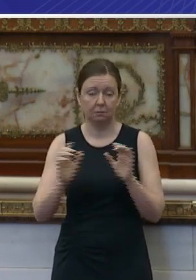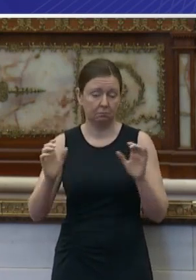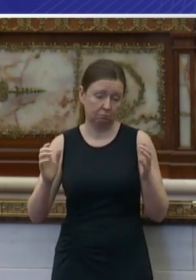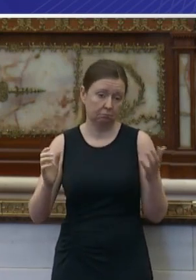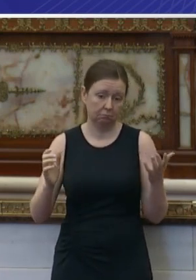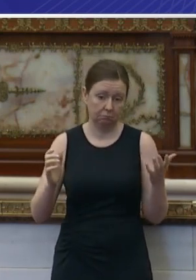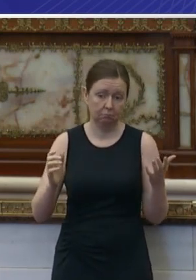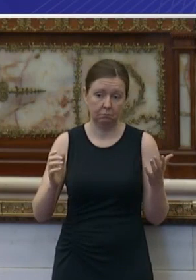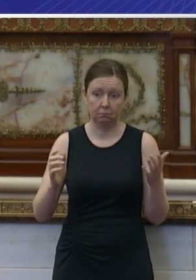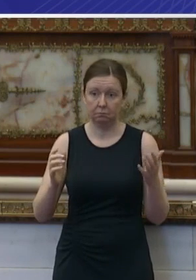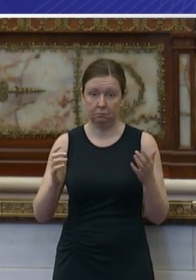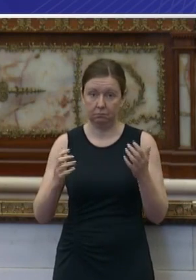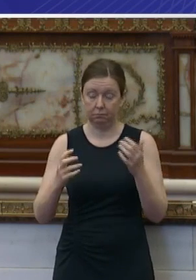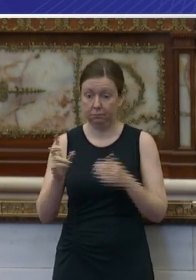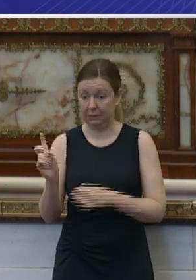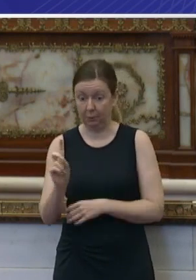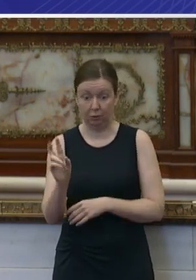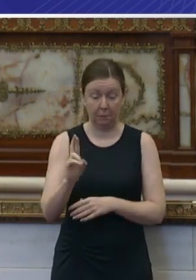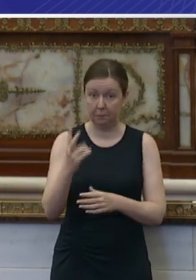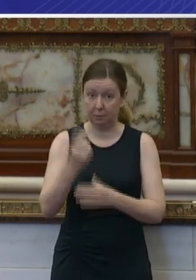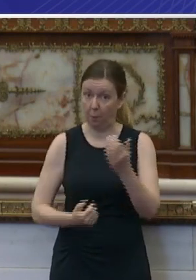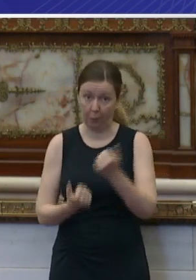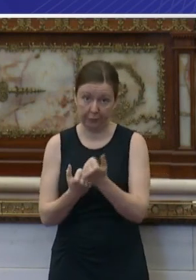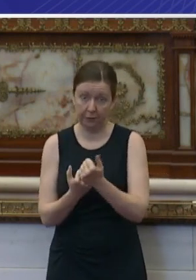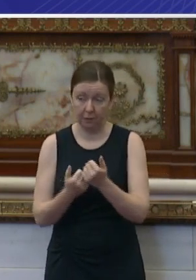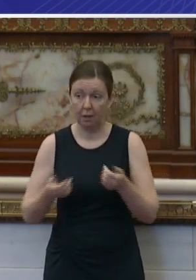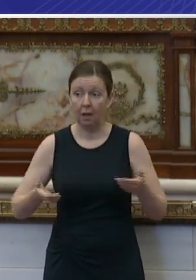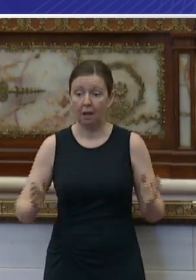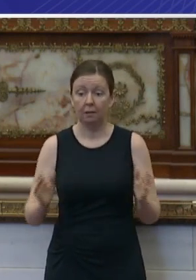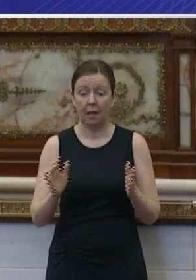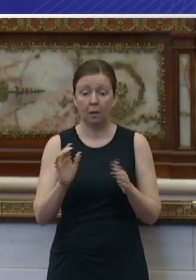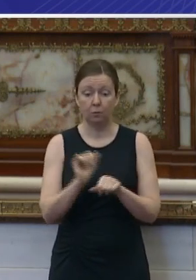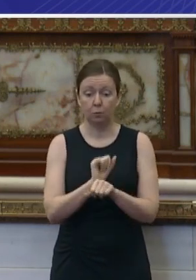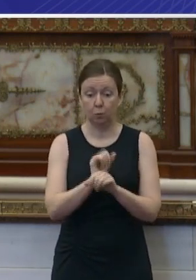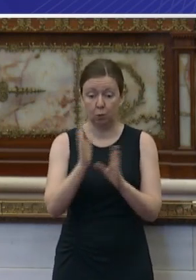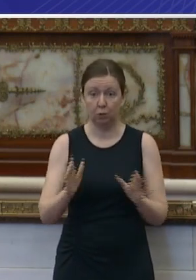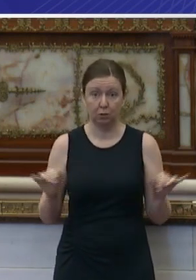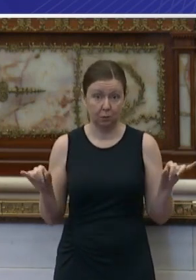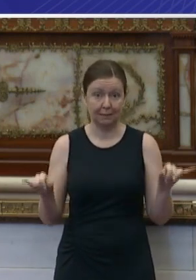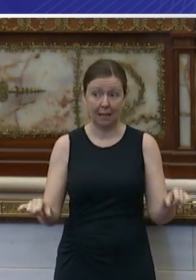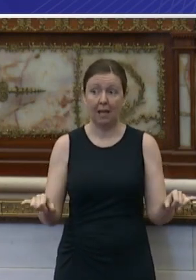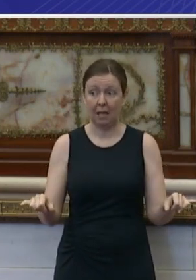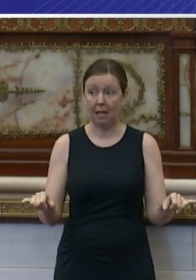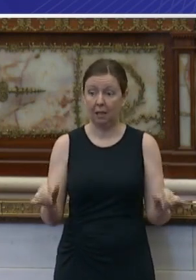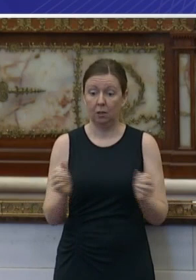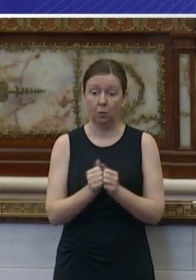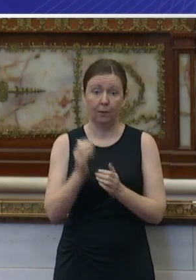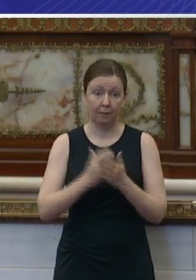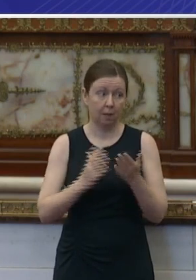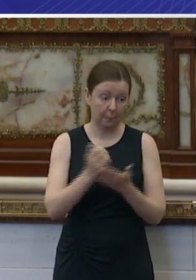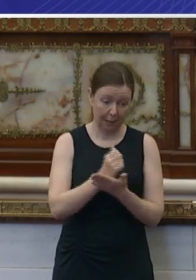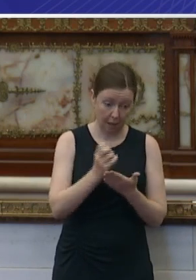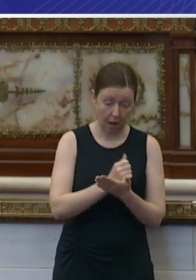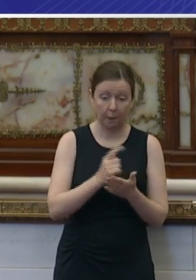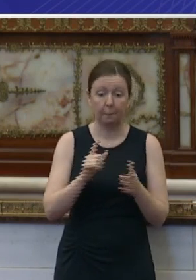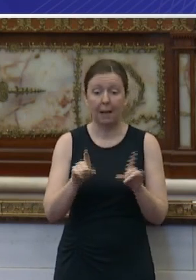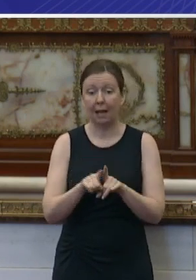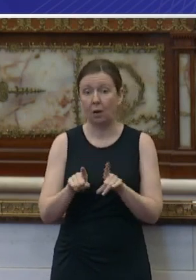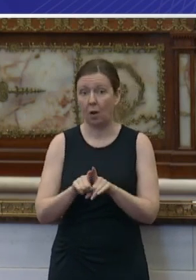remarkably, bipartisanly, did a pretty good job of that. It allowed for workers to stay with some income, and it